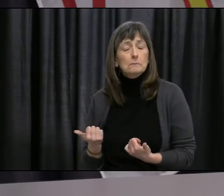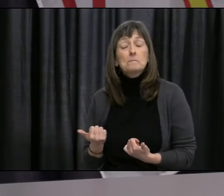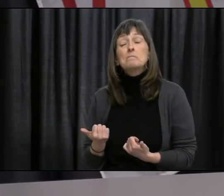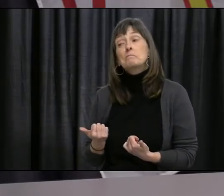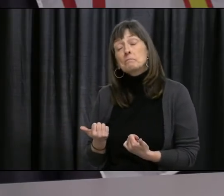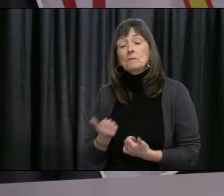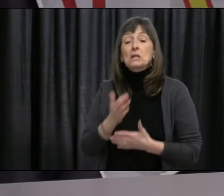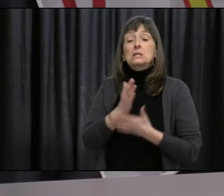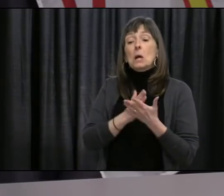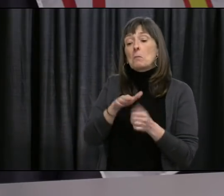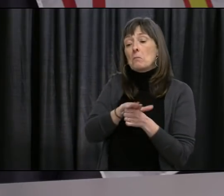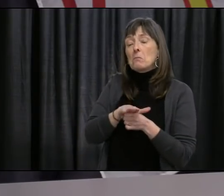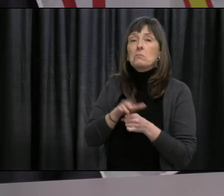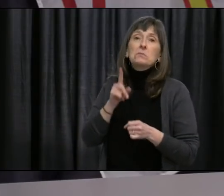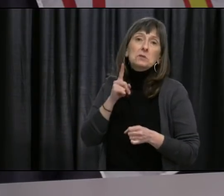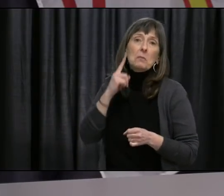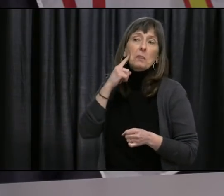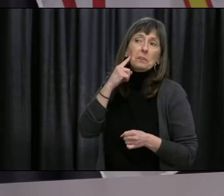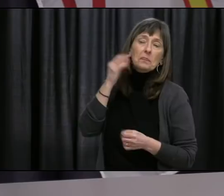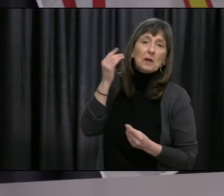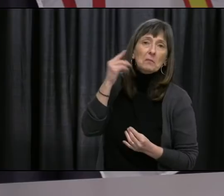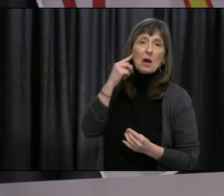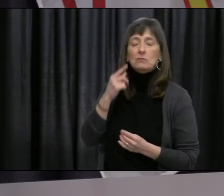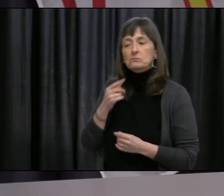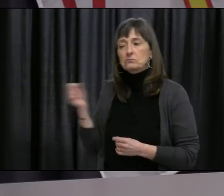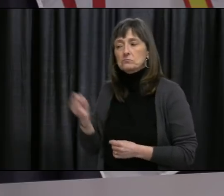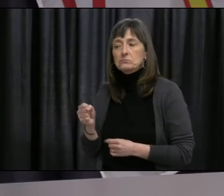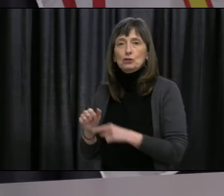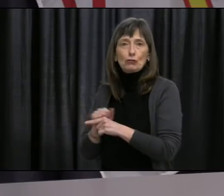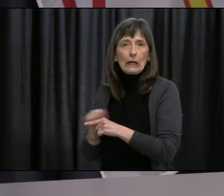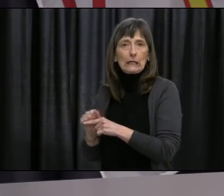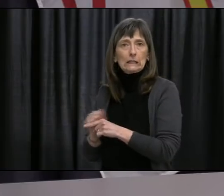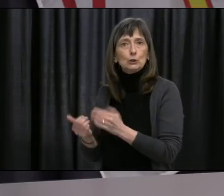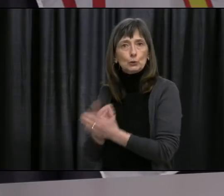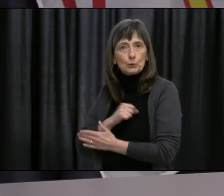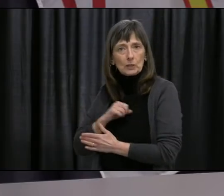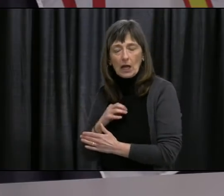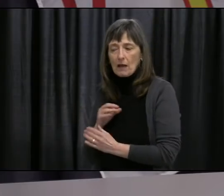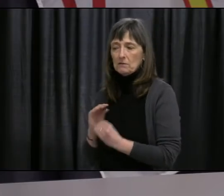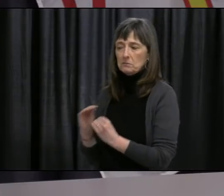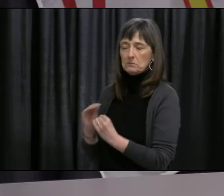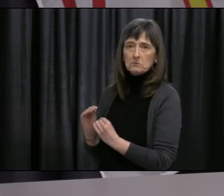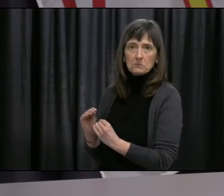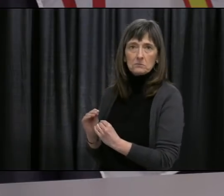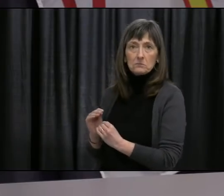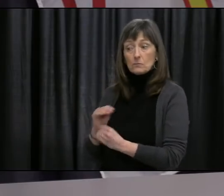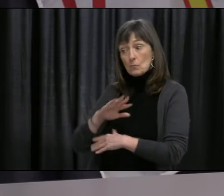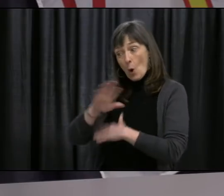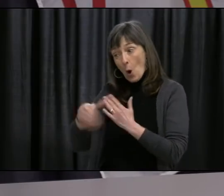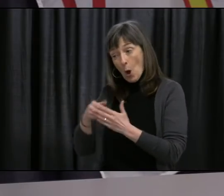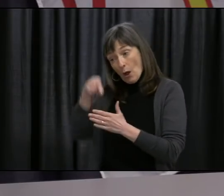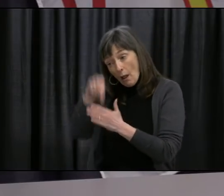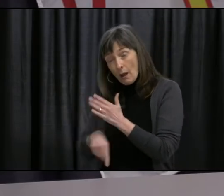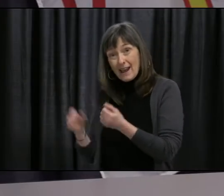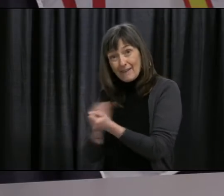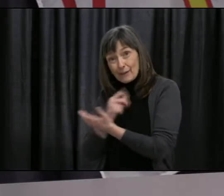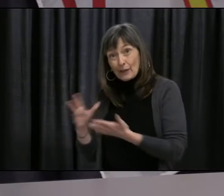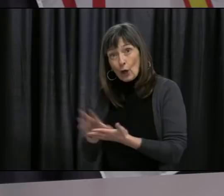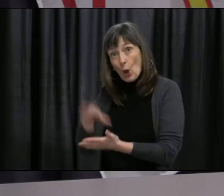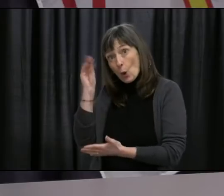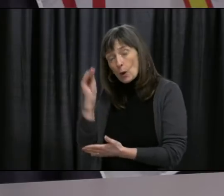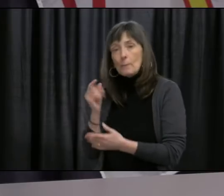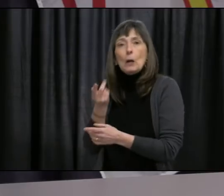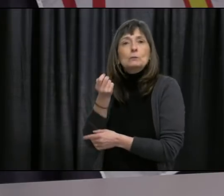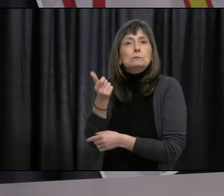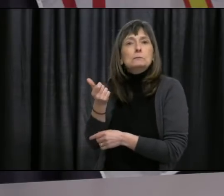training other people to do some aspects of the contact tracing. That's not to say that they would do all contact tracing, and certainly